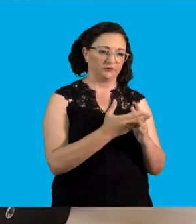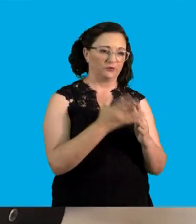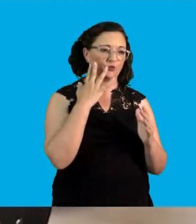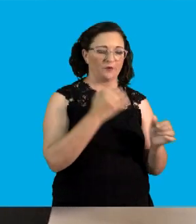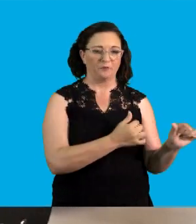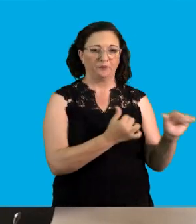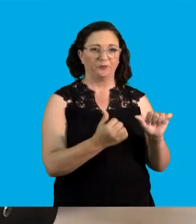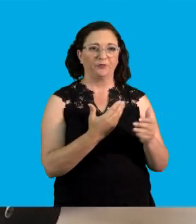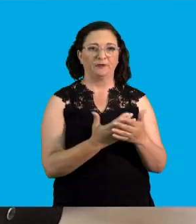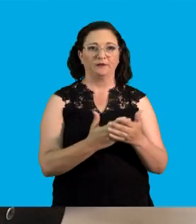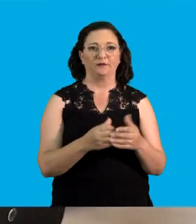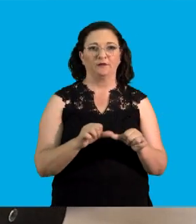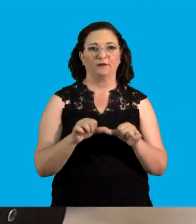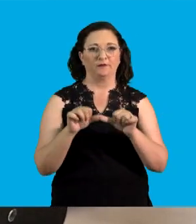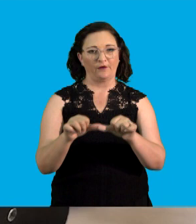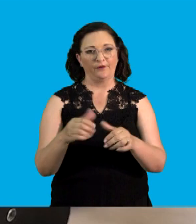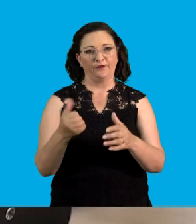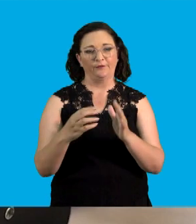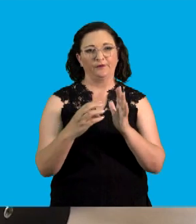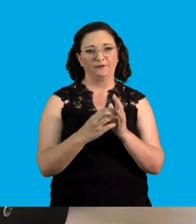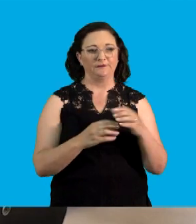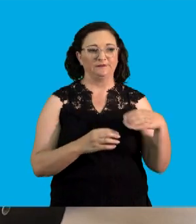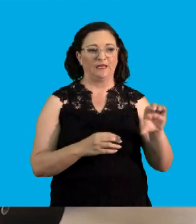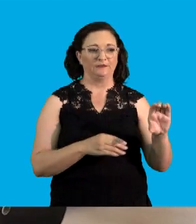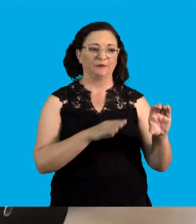we're moving on to section B, whereby we are